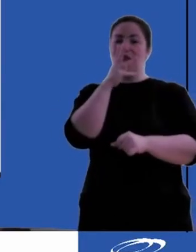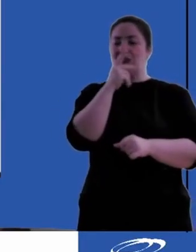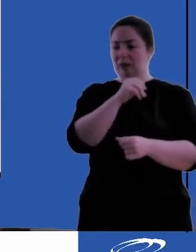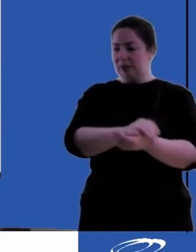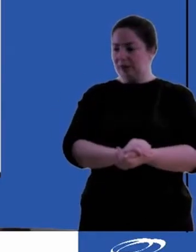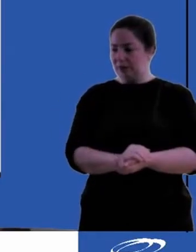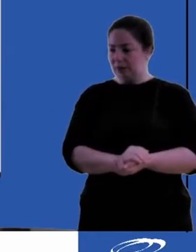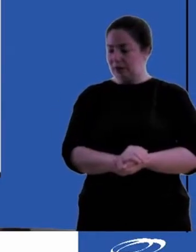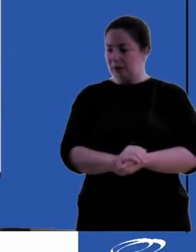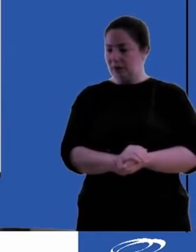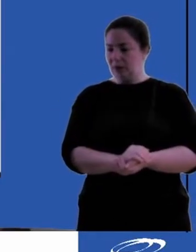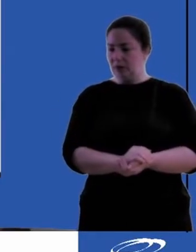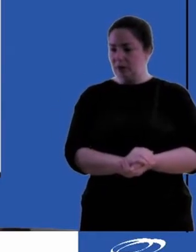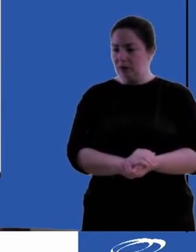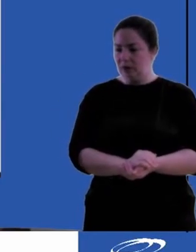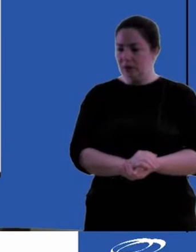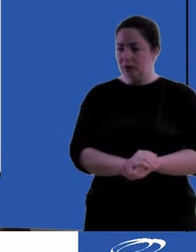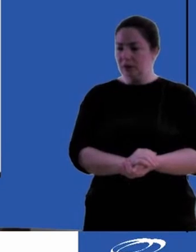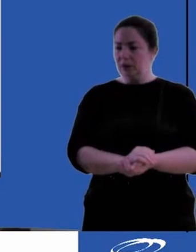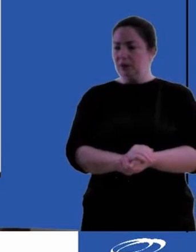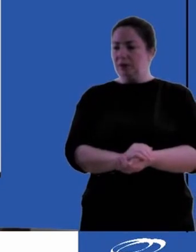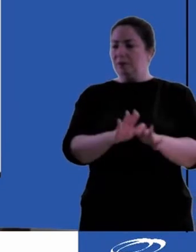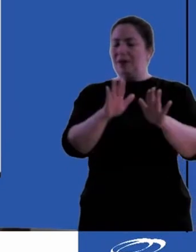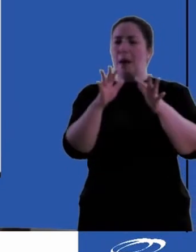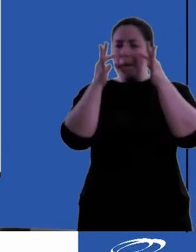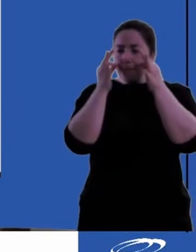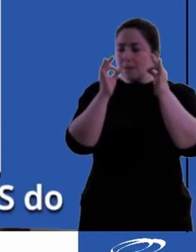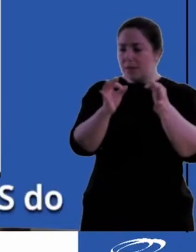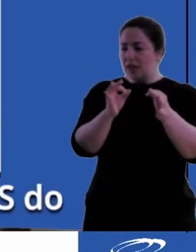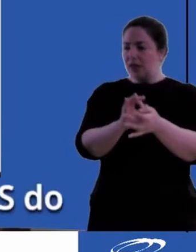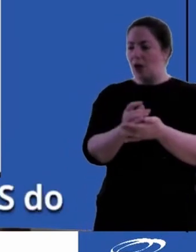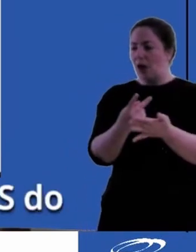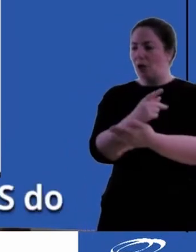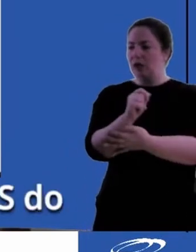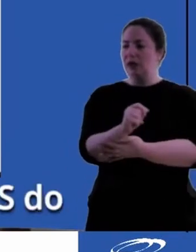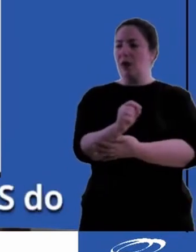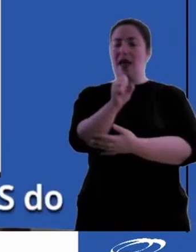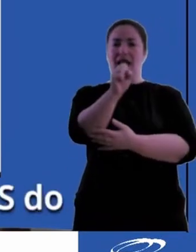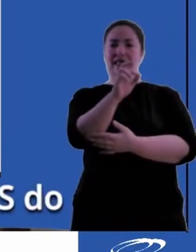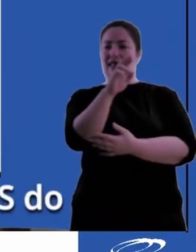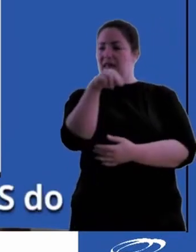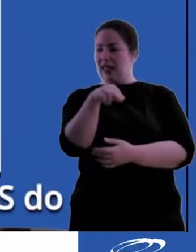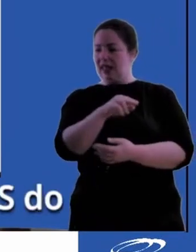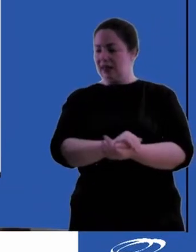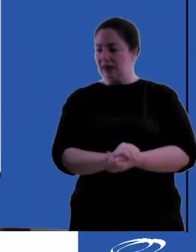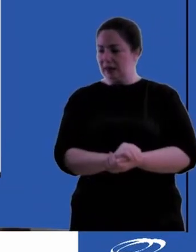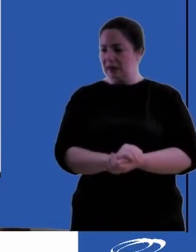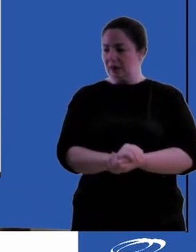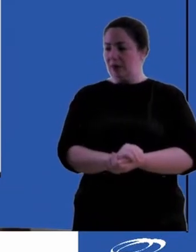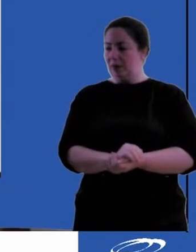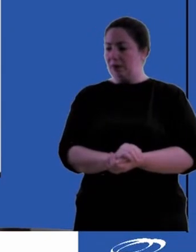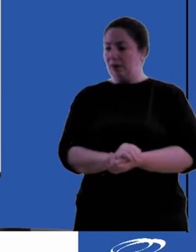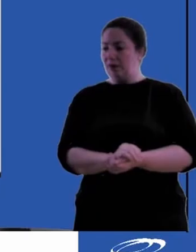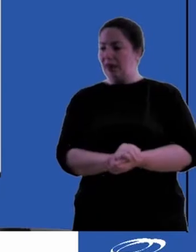joint infection. But look at what happened with synovial fluid 16S ribosomal RNA gene PCR and sequencing. The sensitivity was